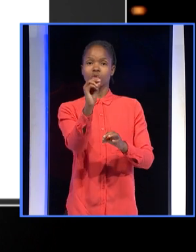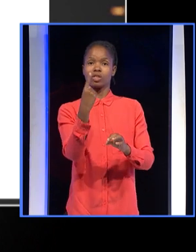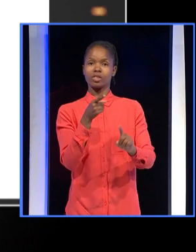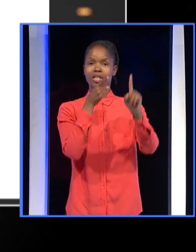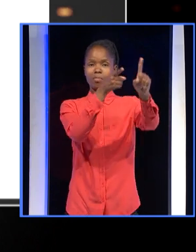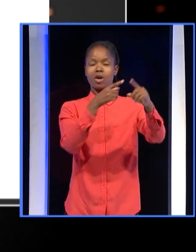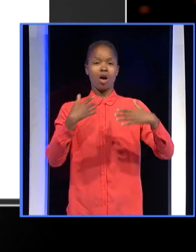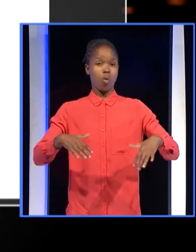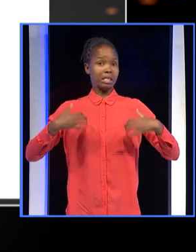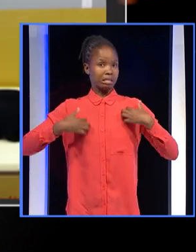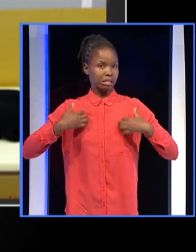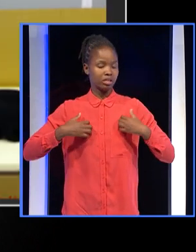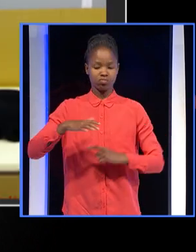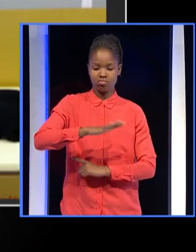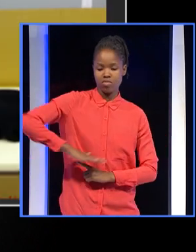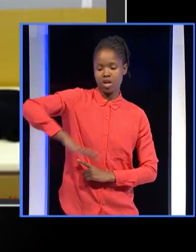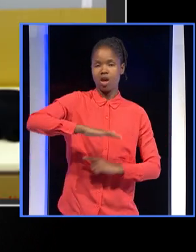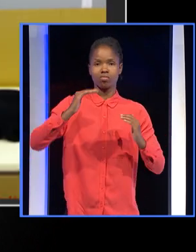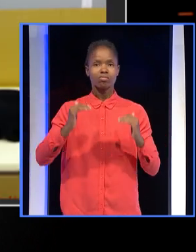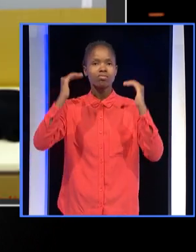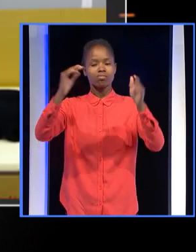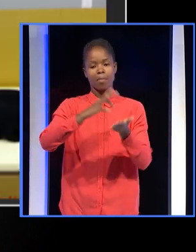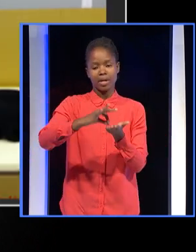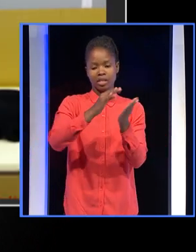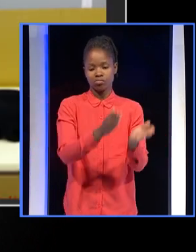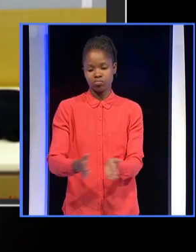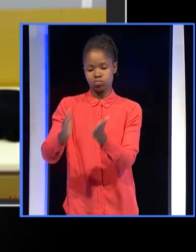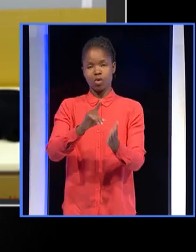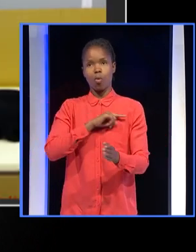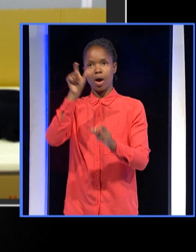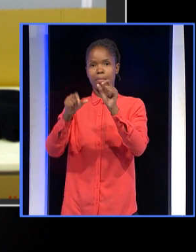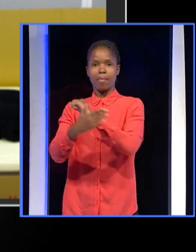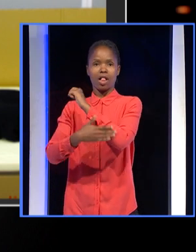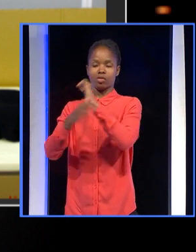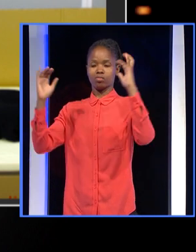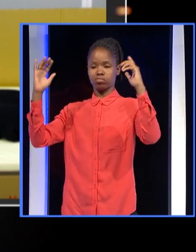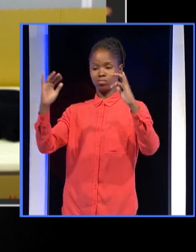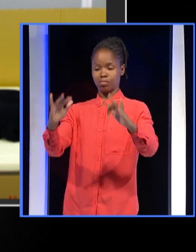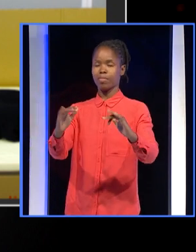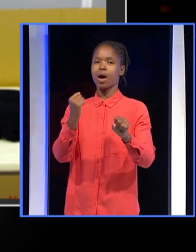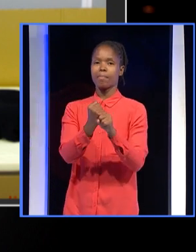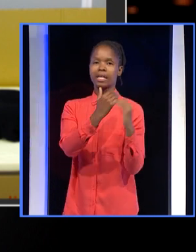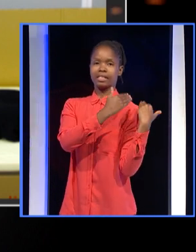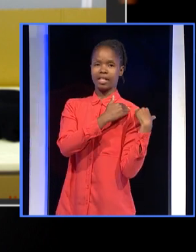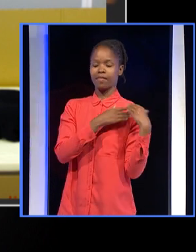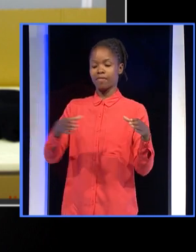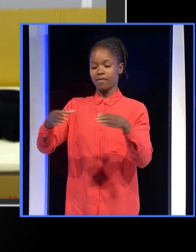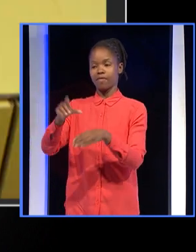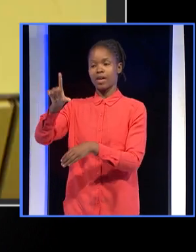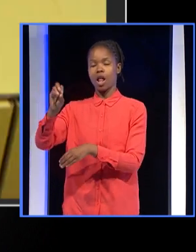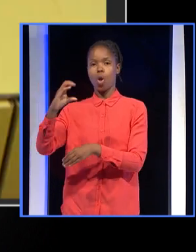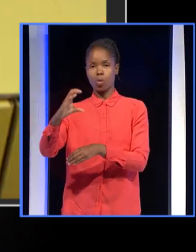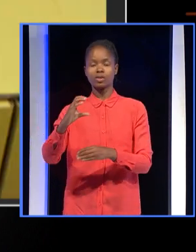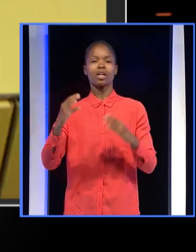set high environmentally responsible standards for future hosts. The LOC unveiled special